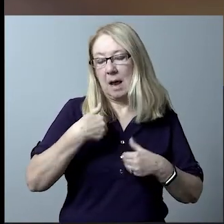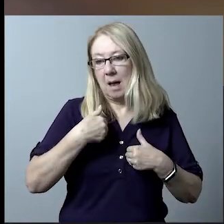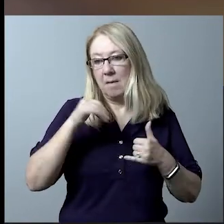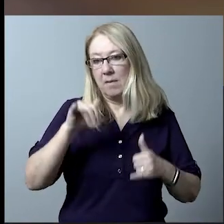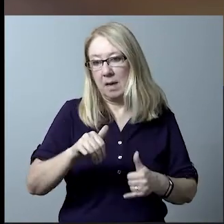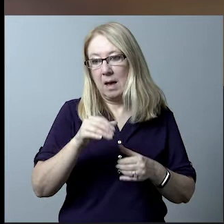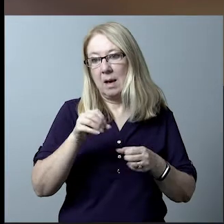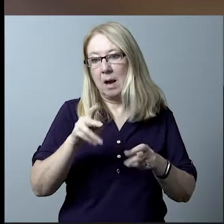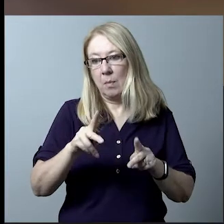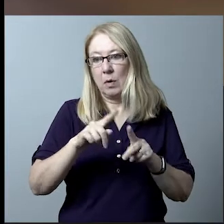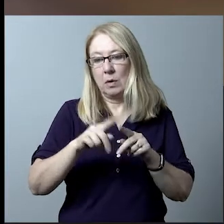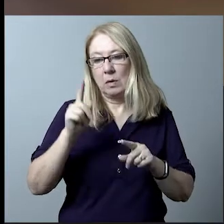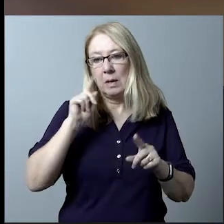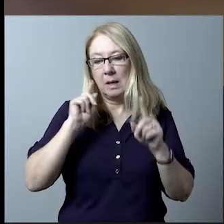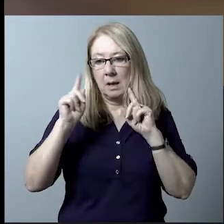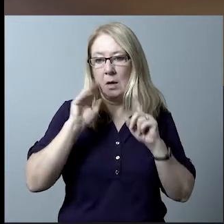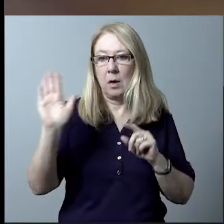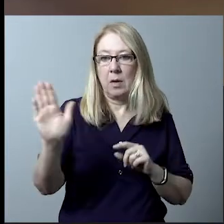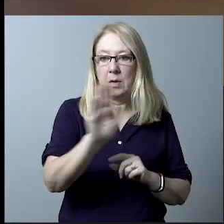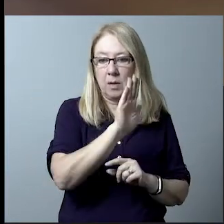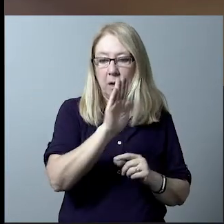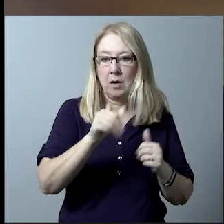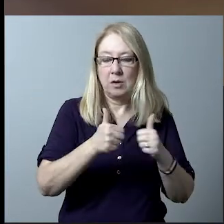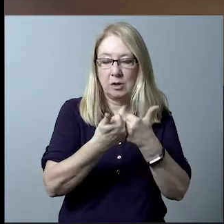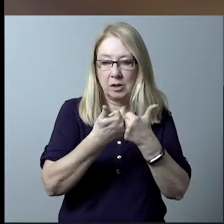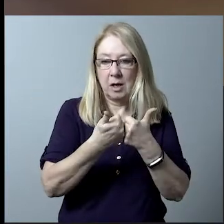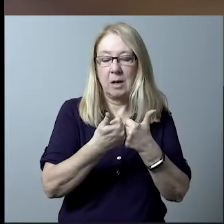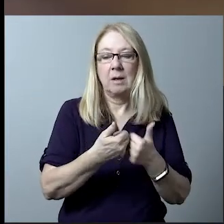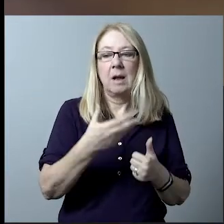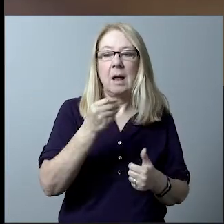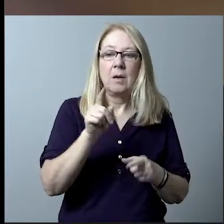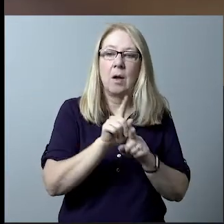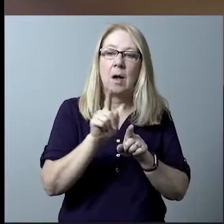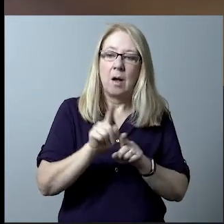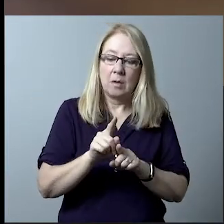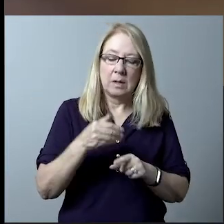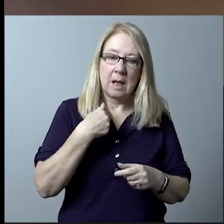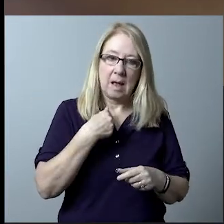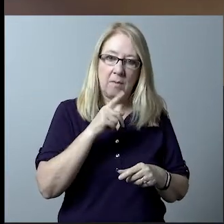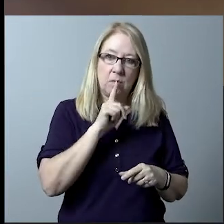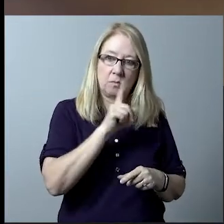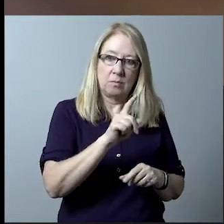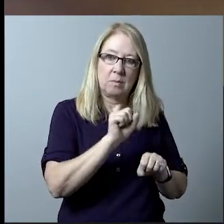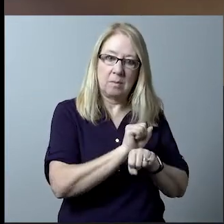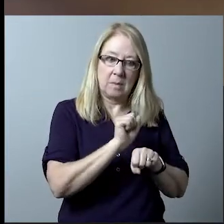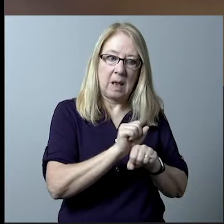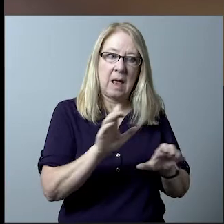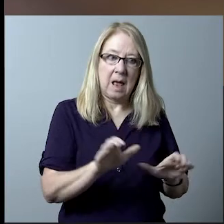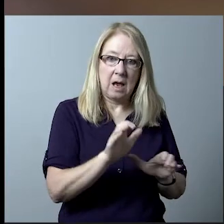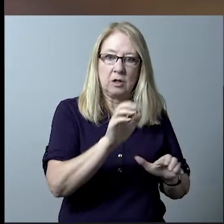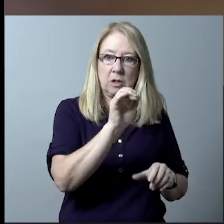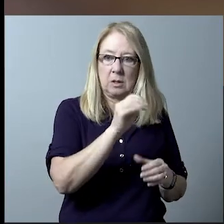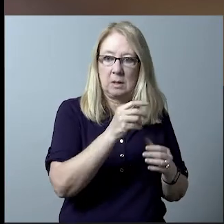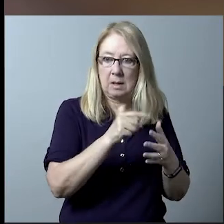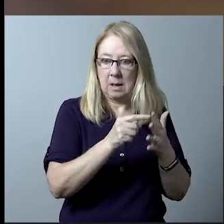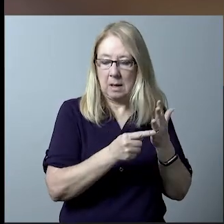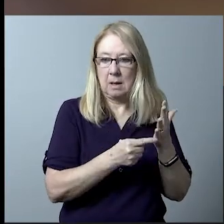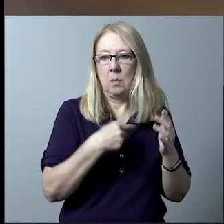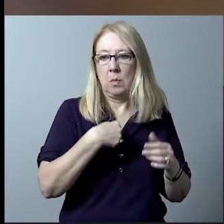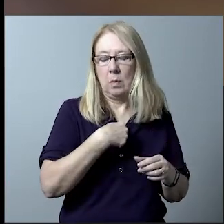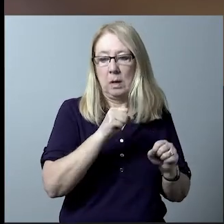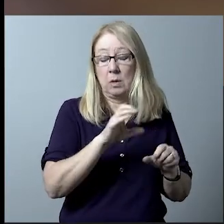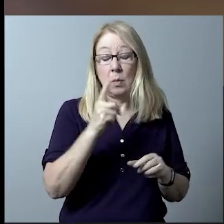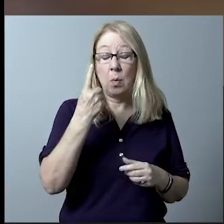a more holistic perspective of the challenges our colleagues are facing, while also providing tangible action items we can each